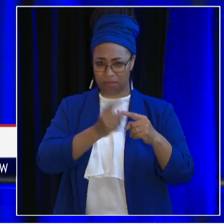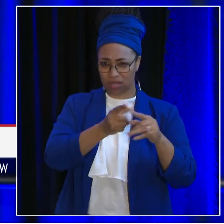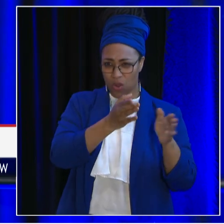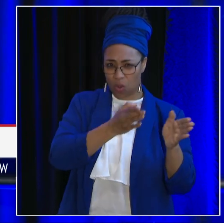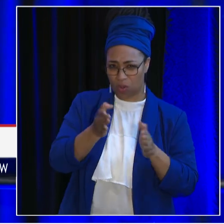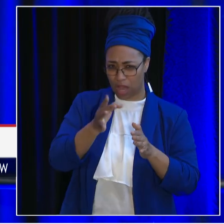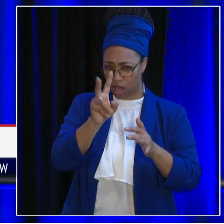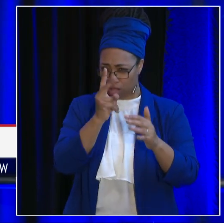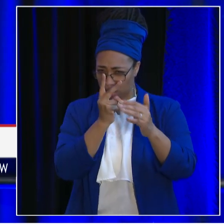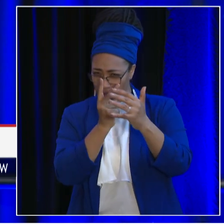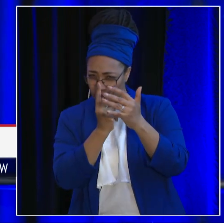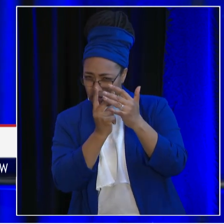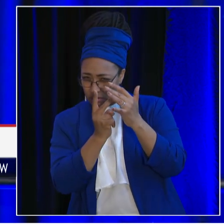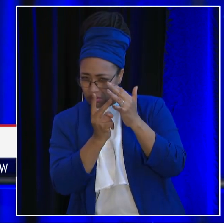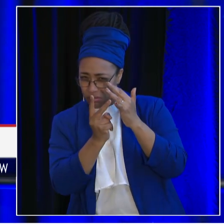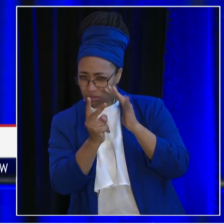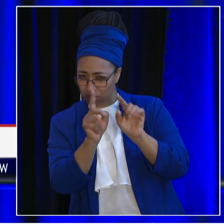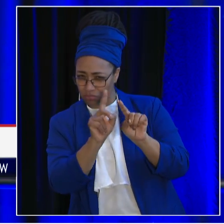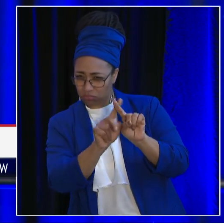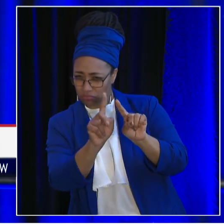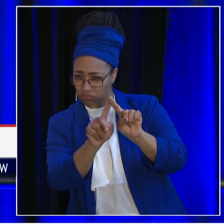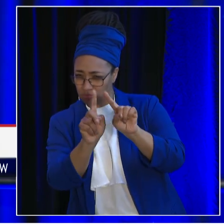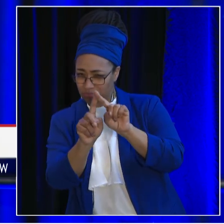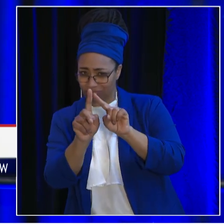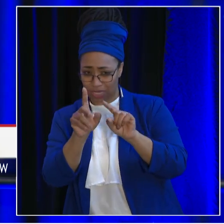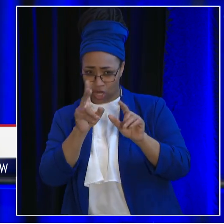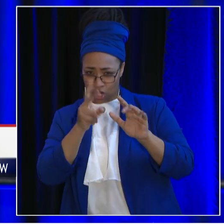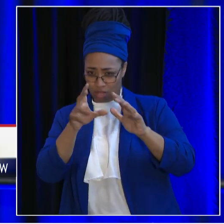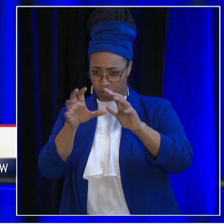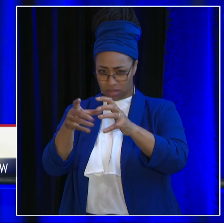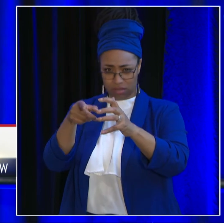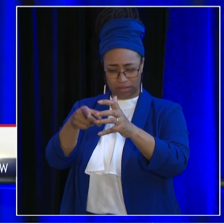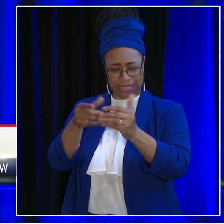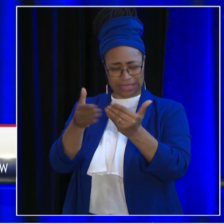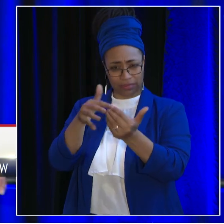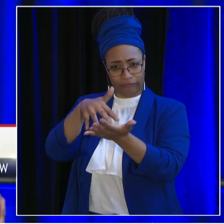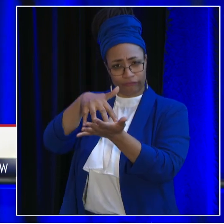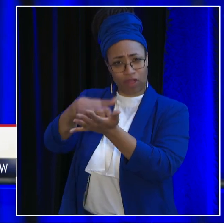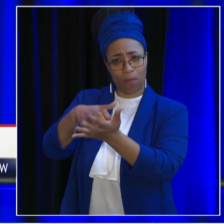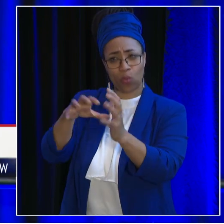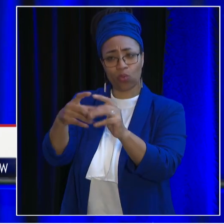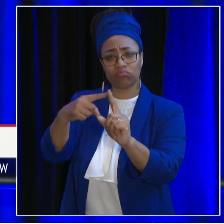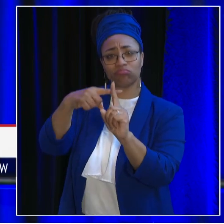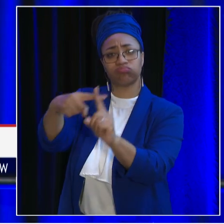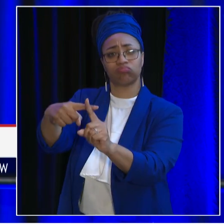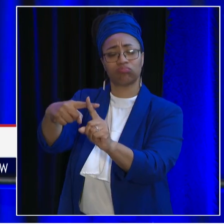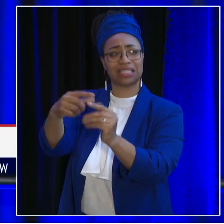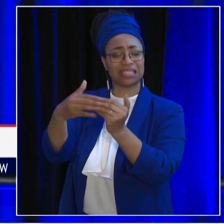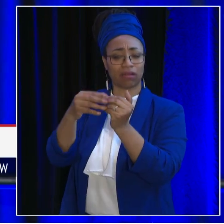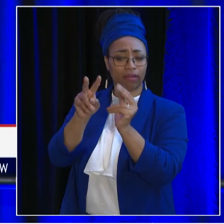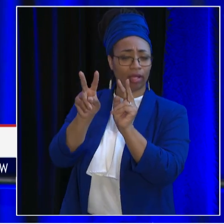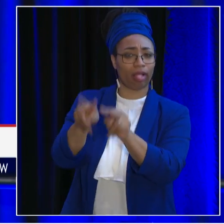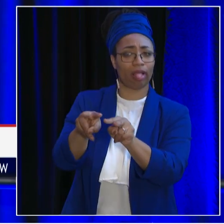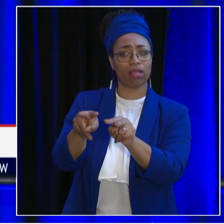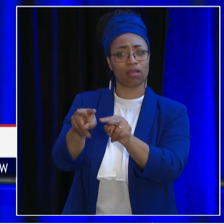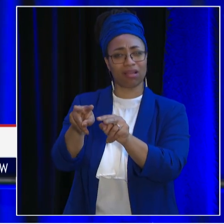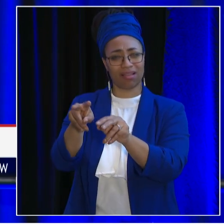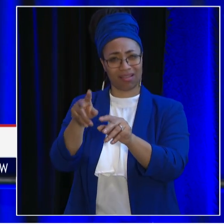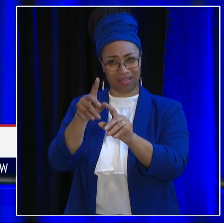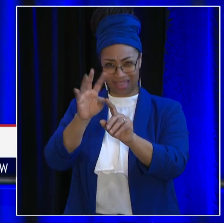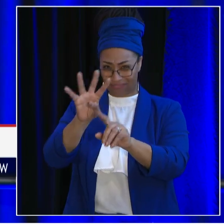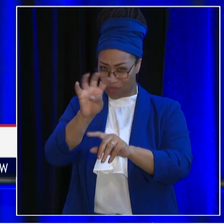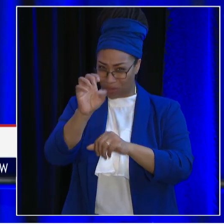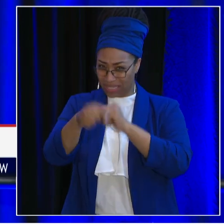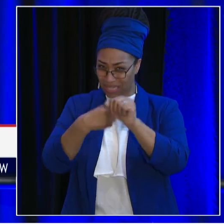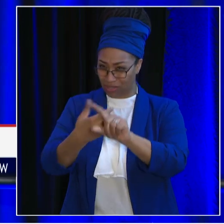vulnerable. See, we come from a people who have been hated for over 400 years, yet have taught the world